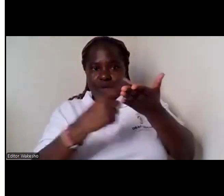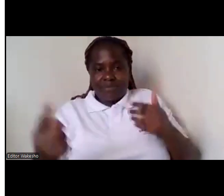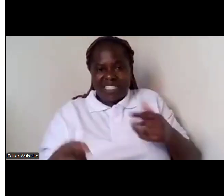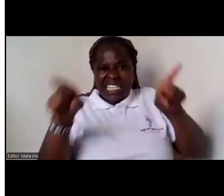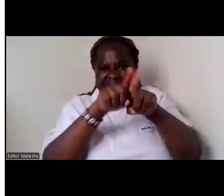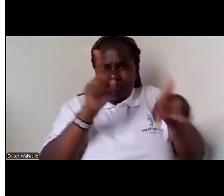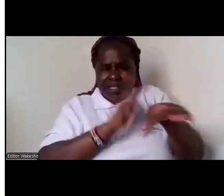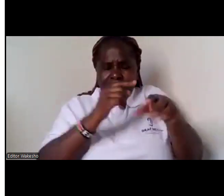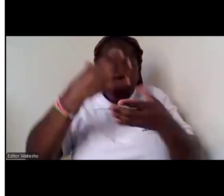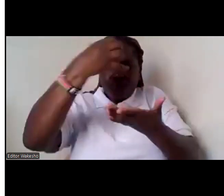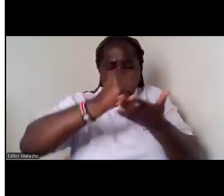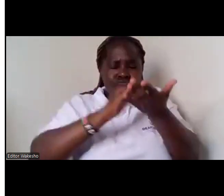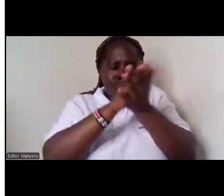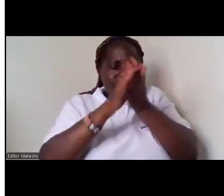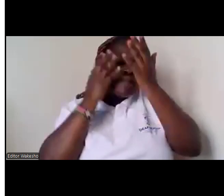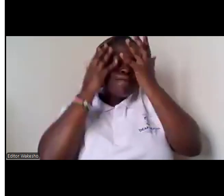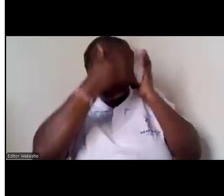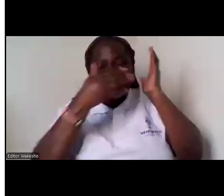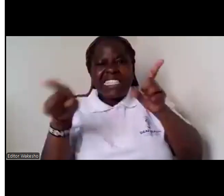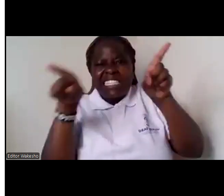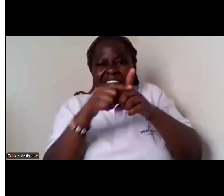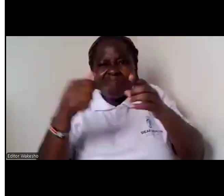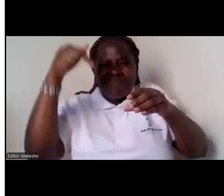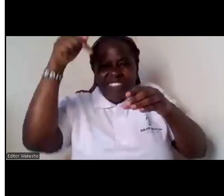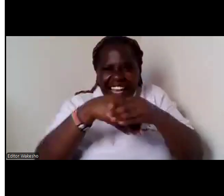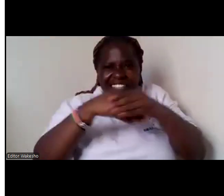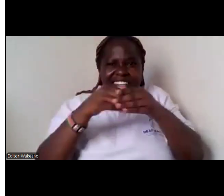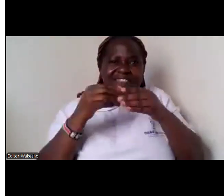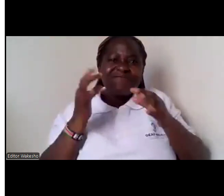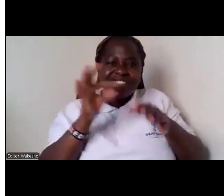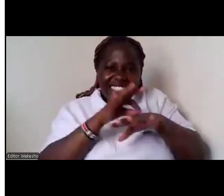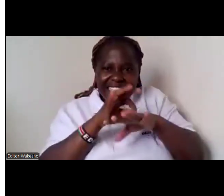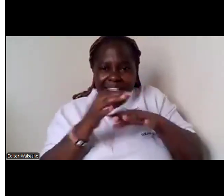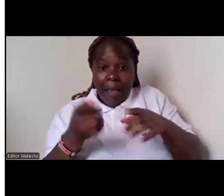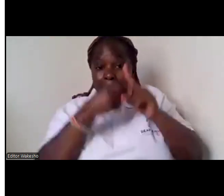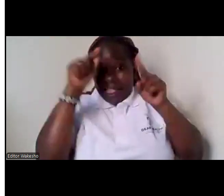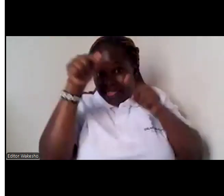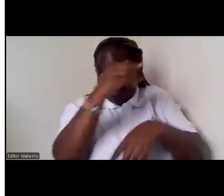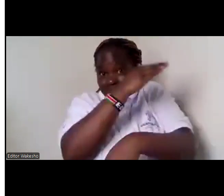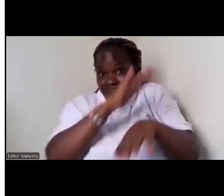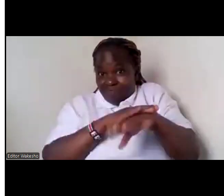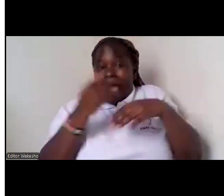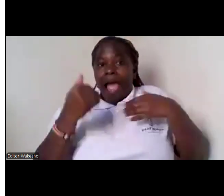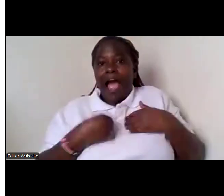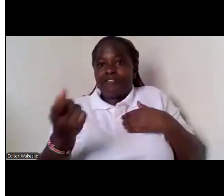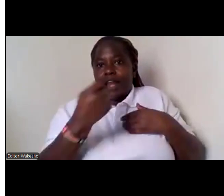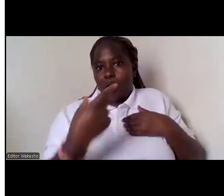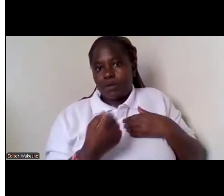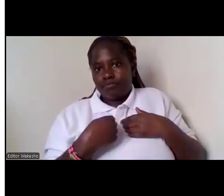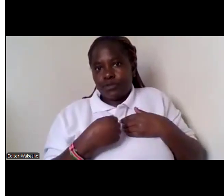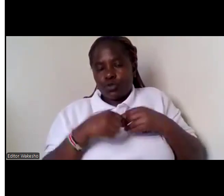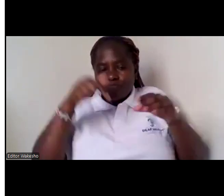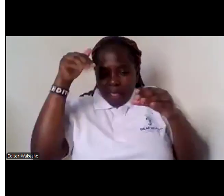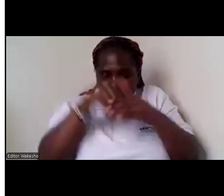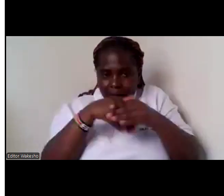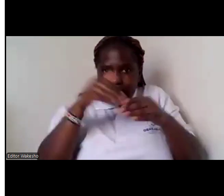lotion, it enters your skin. This one has the medication, and it enters the skin and enters